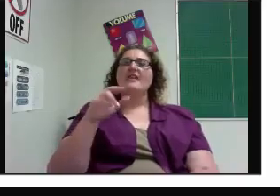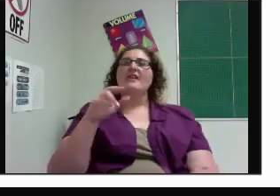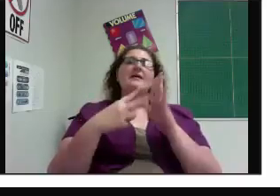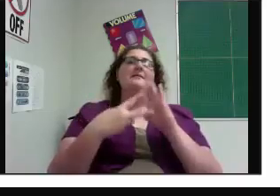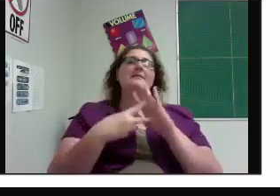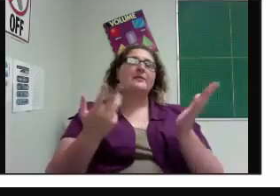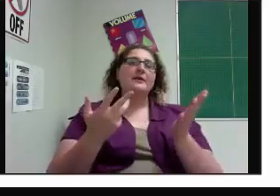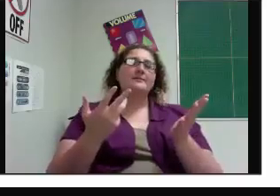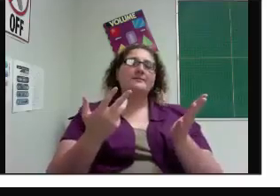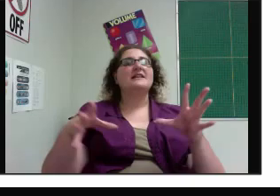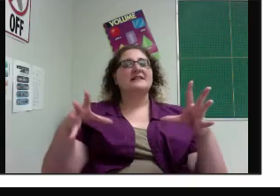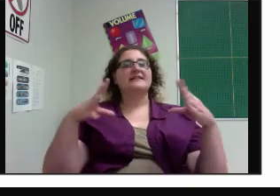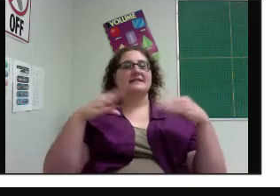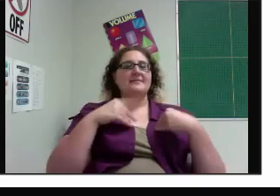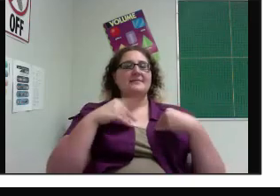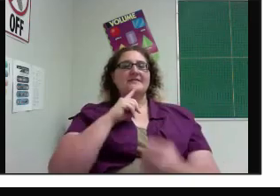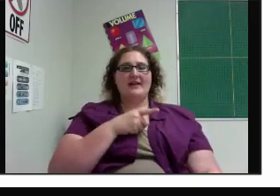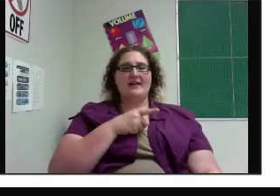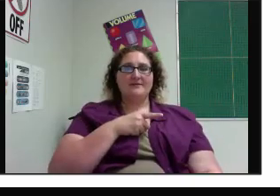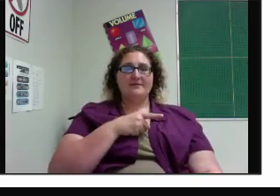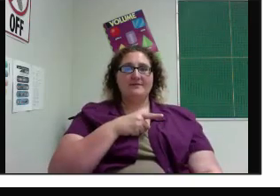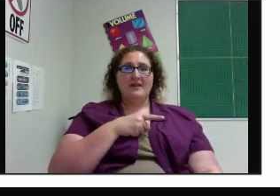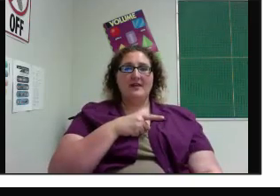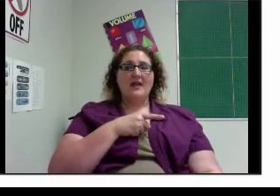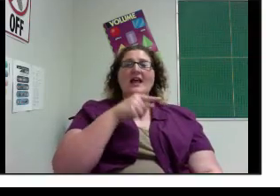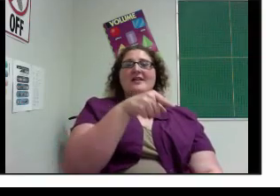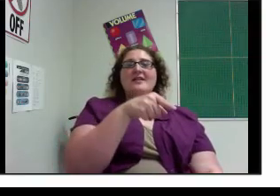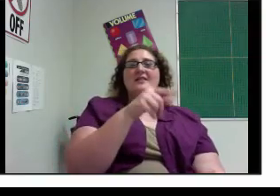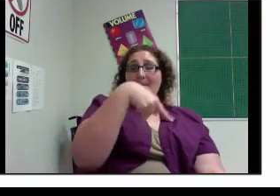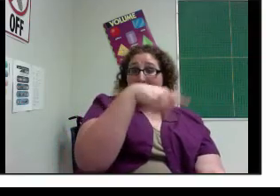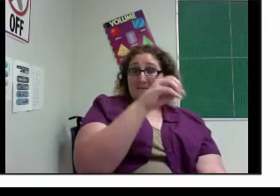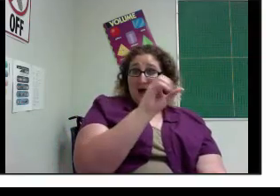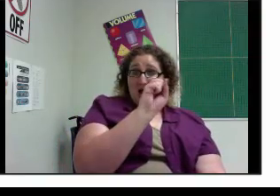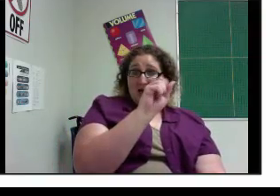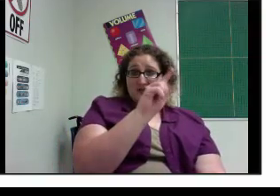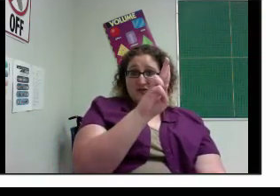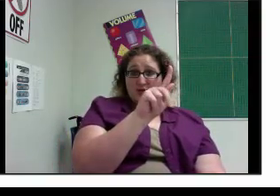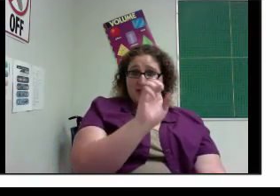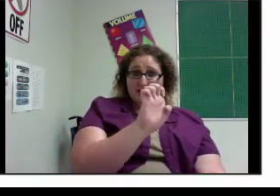will use logical reasoning to prove general concepts.